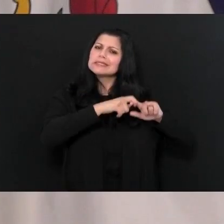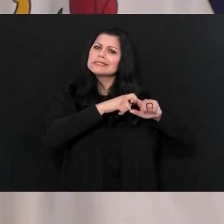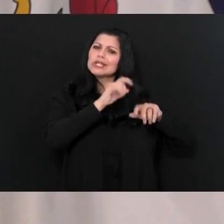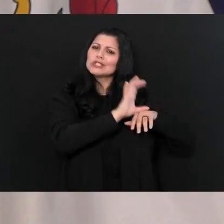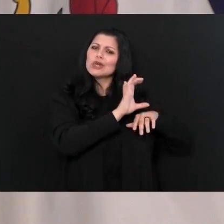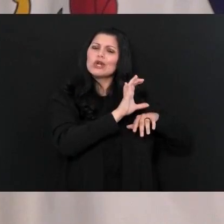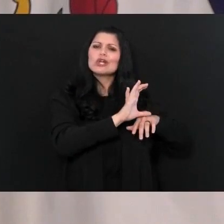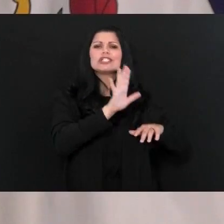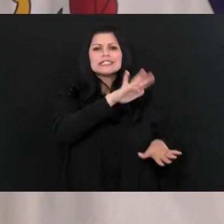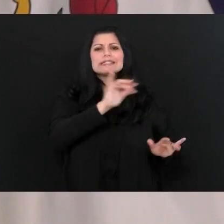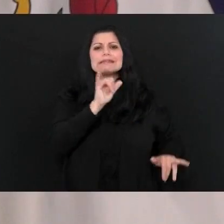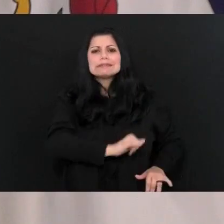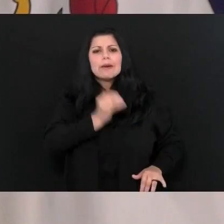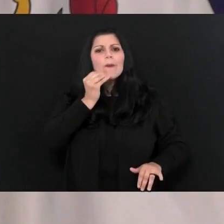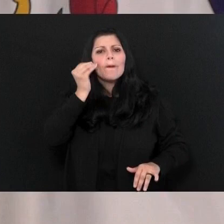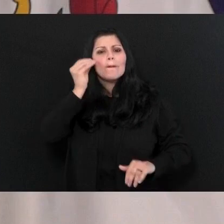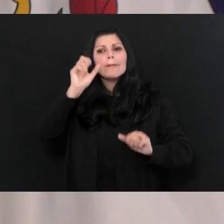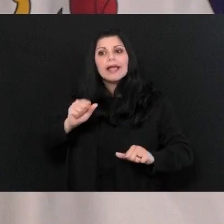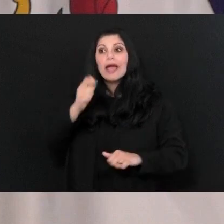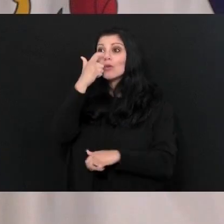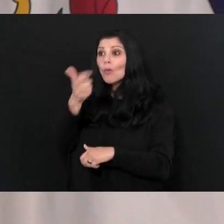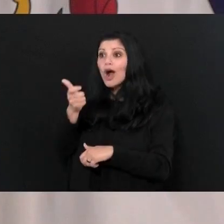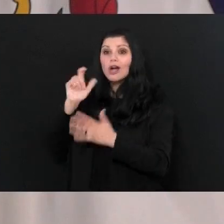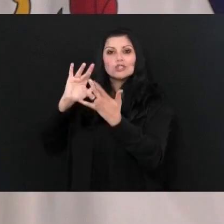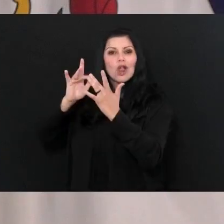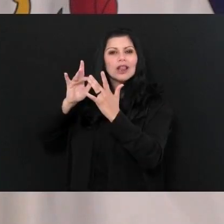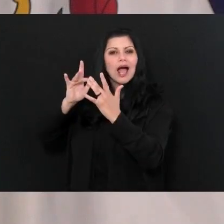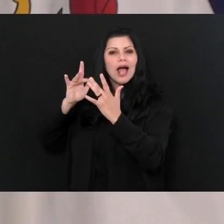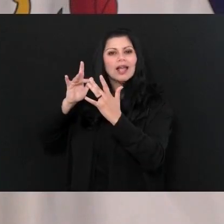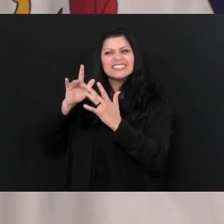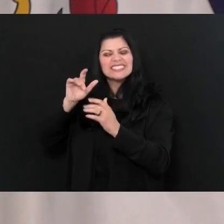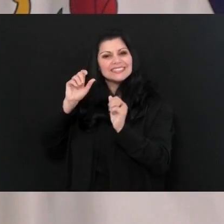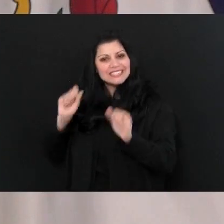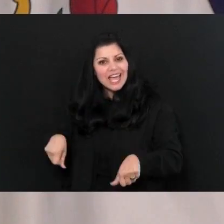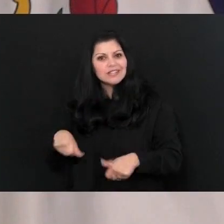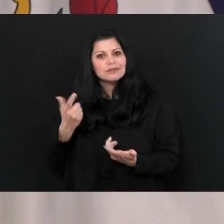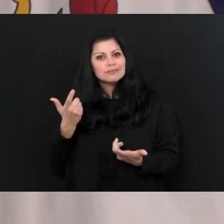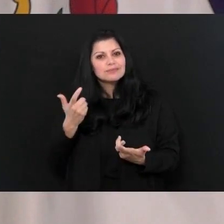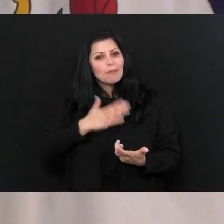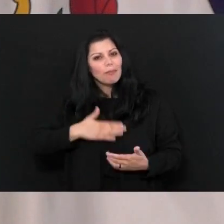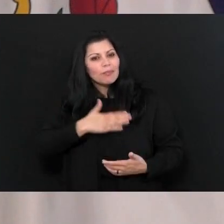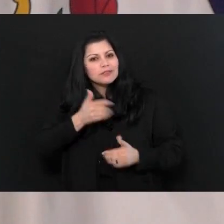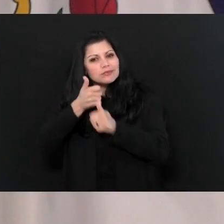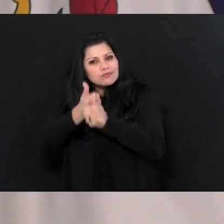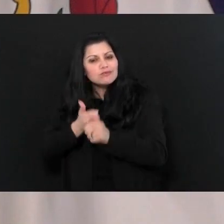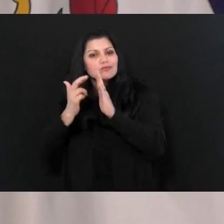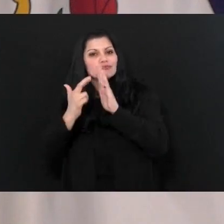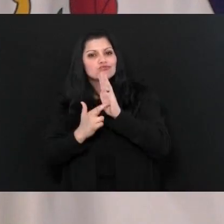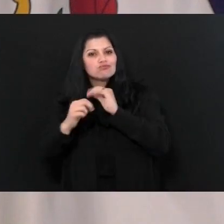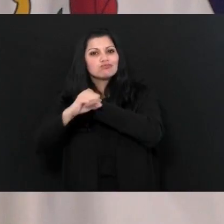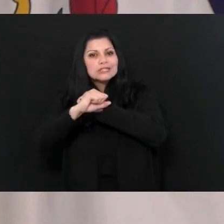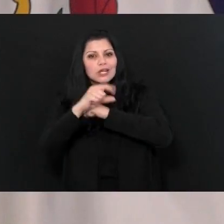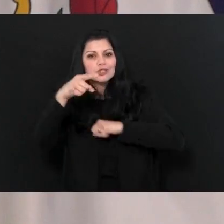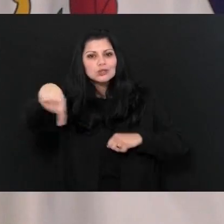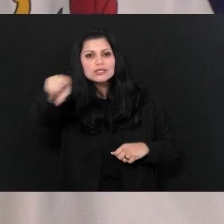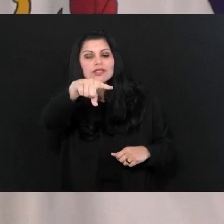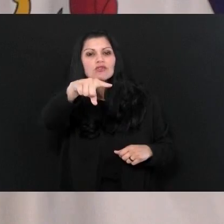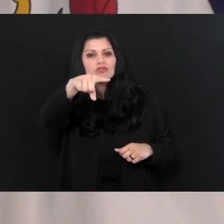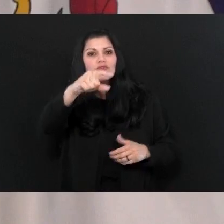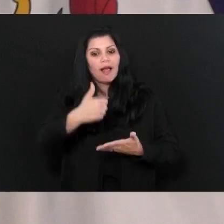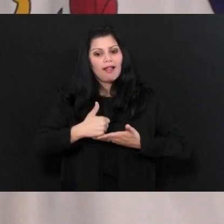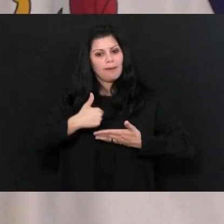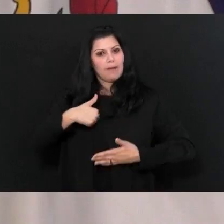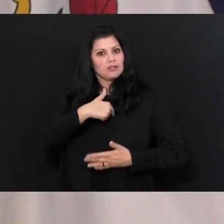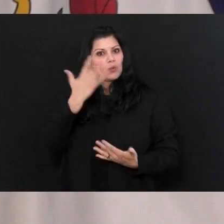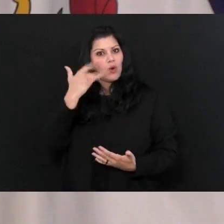many different things that you can do to protect yourselves and everything, and help us to be able to protect those that